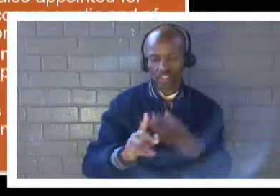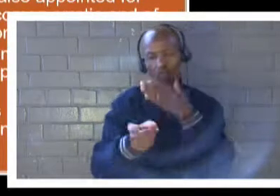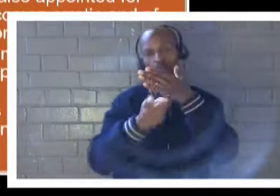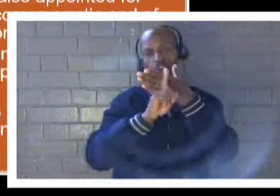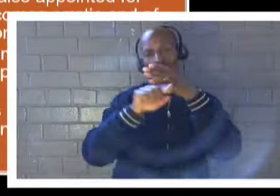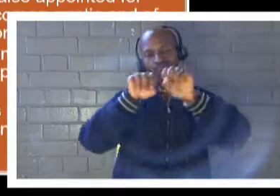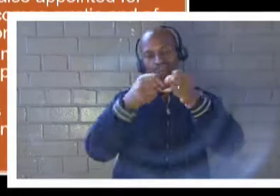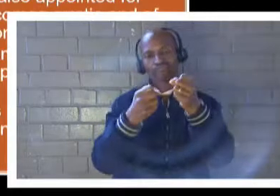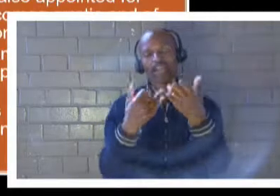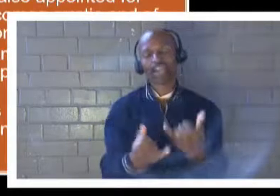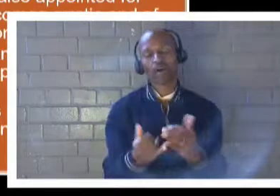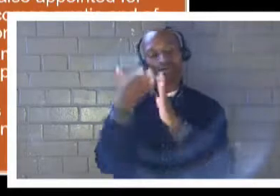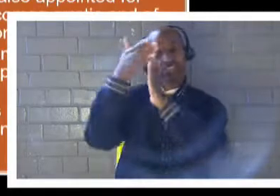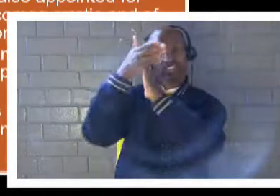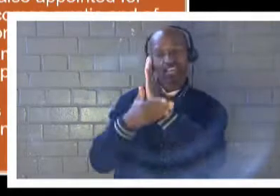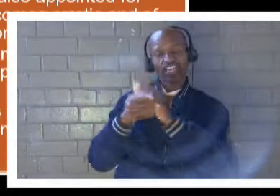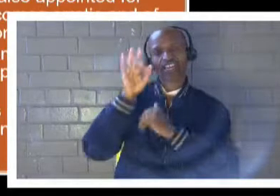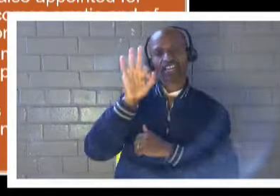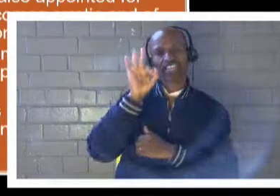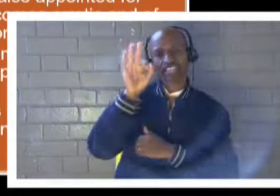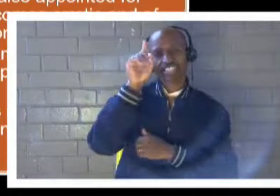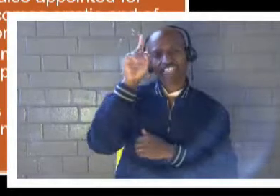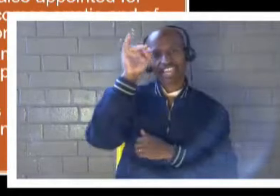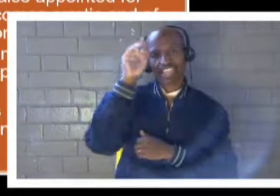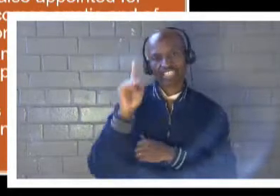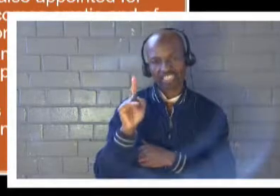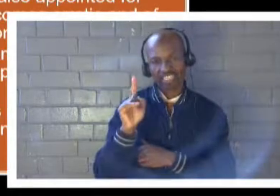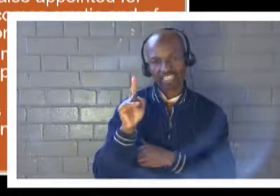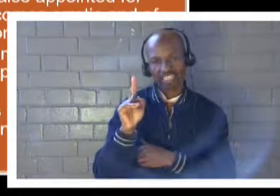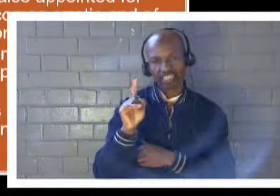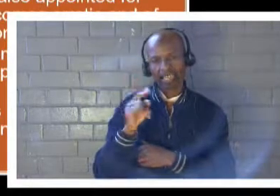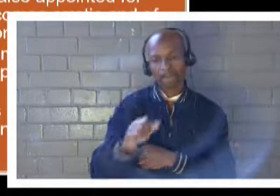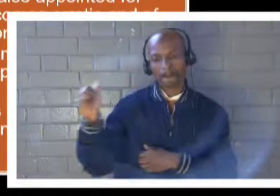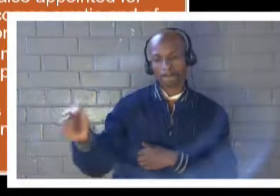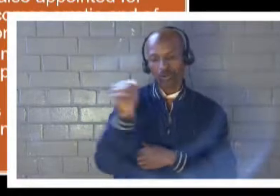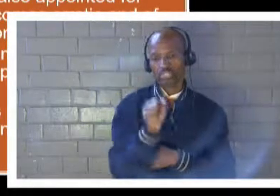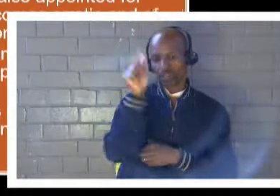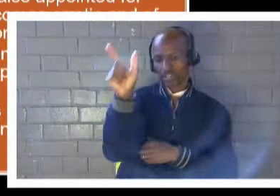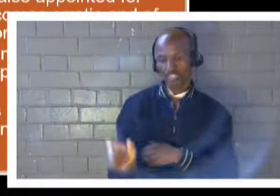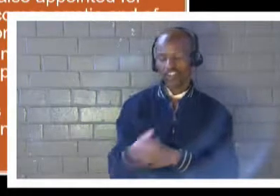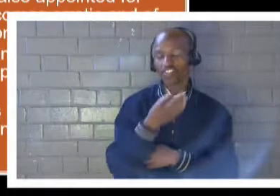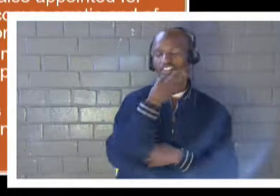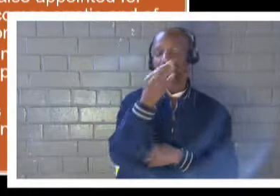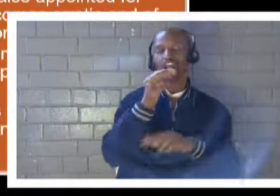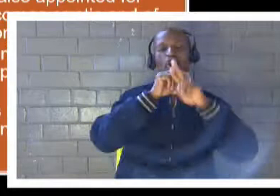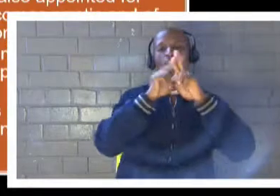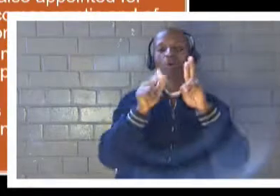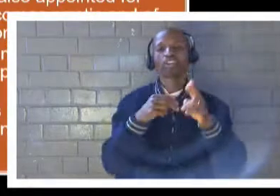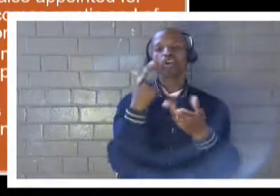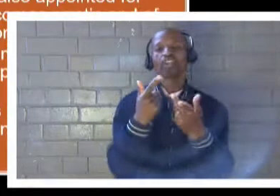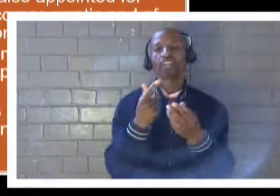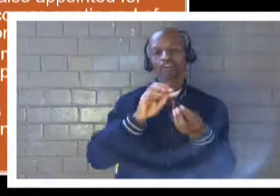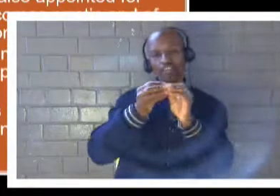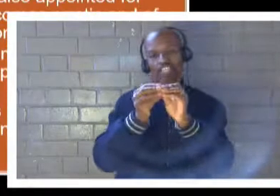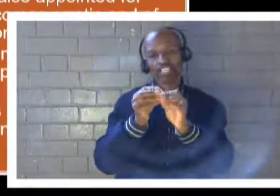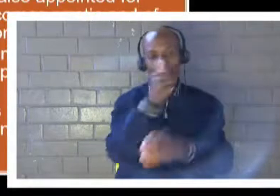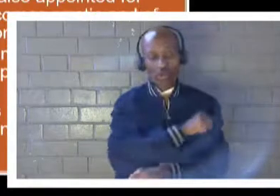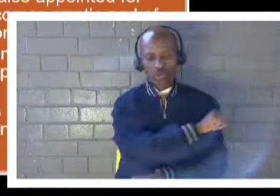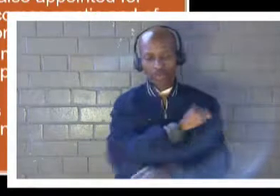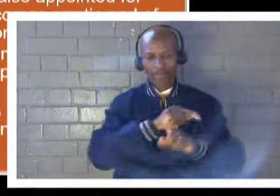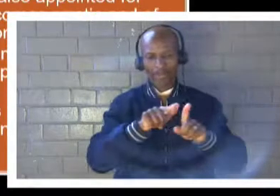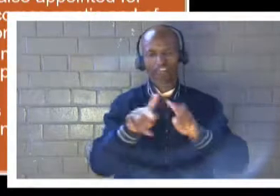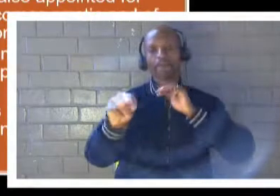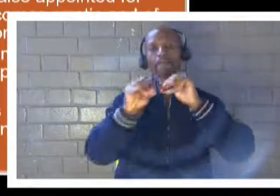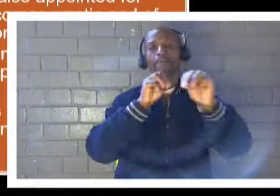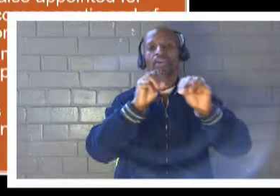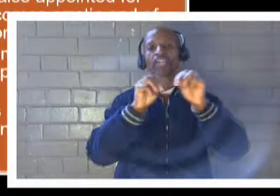windows. On site, there were 33 DID appointed personnel, and it was mentioned that they not only maintain the hospital, but also they